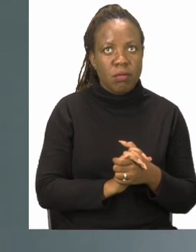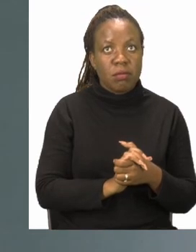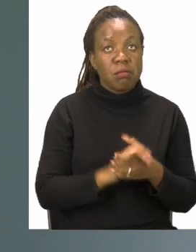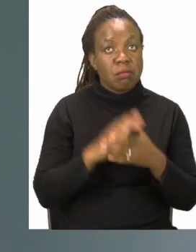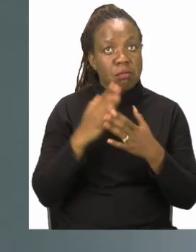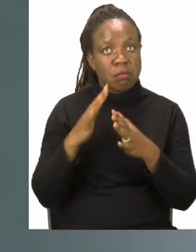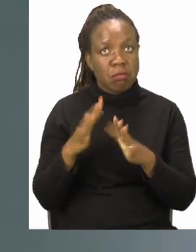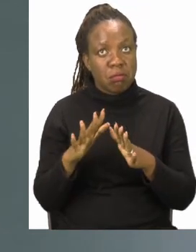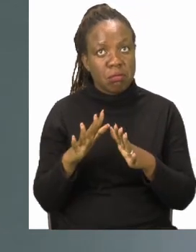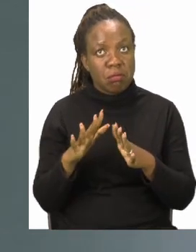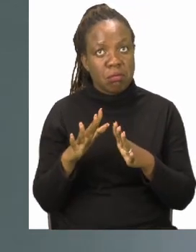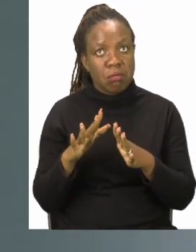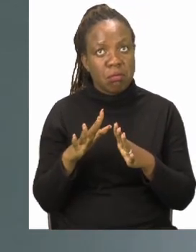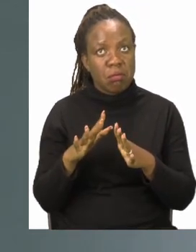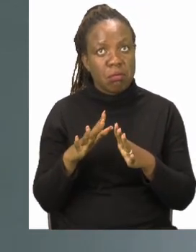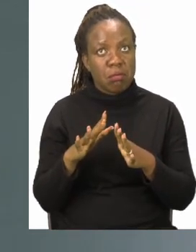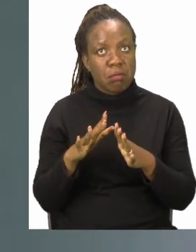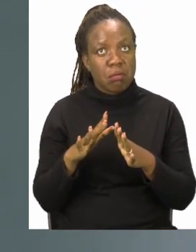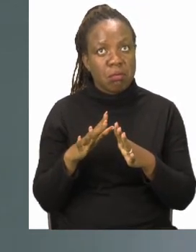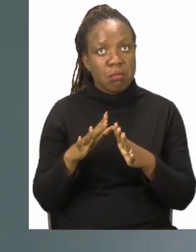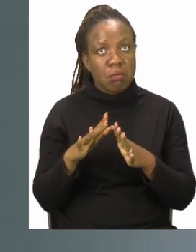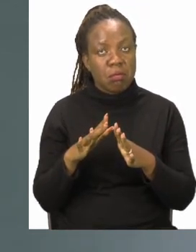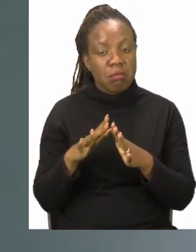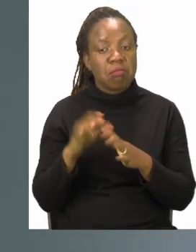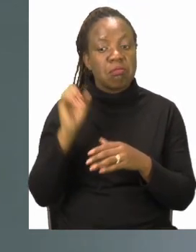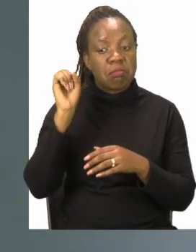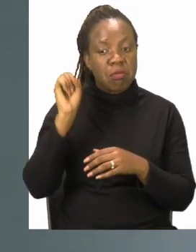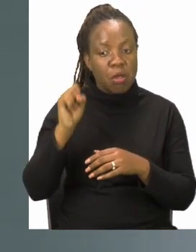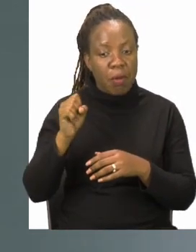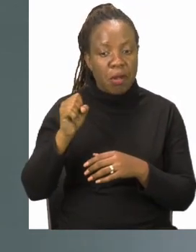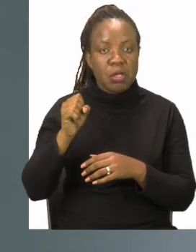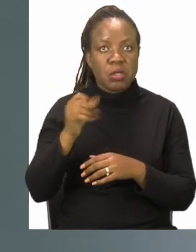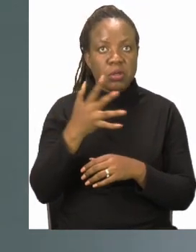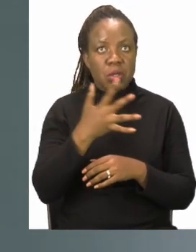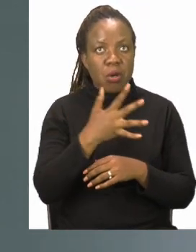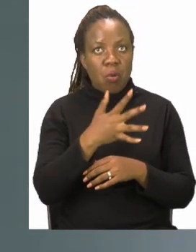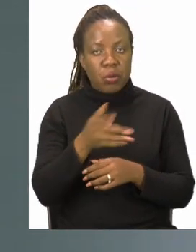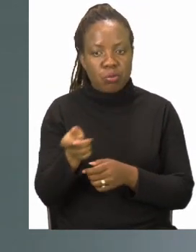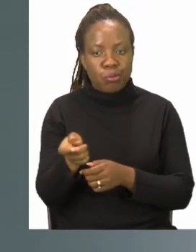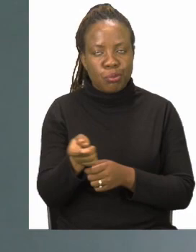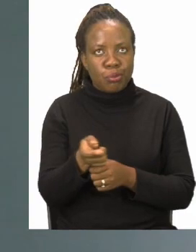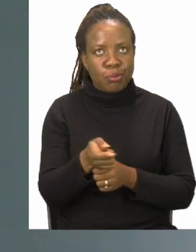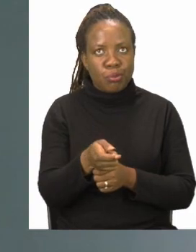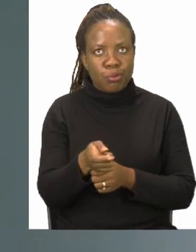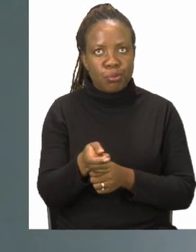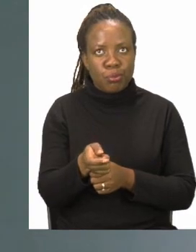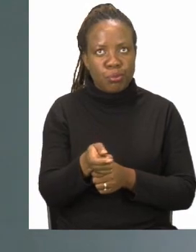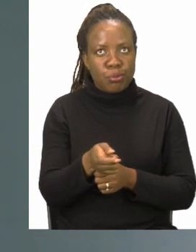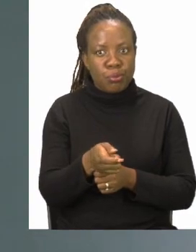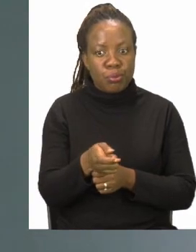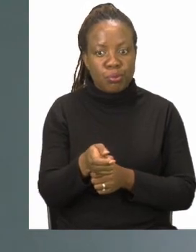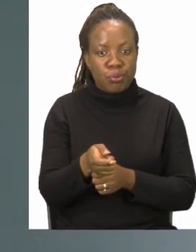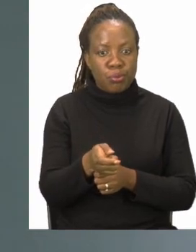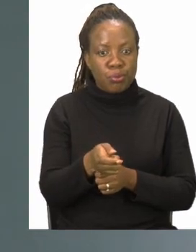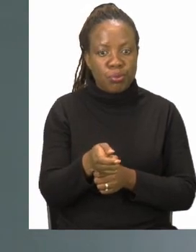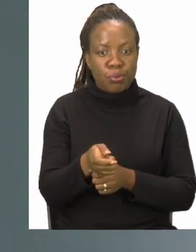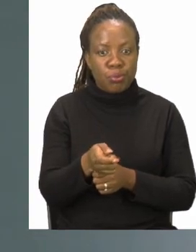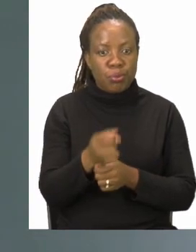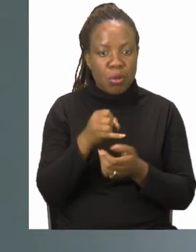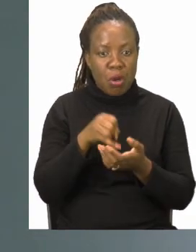you plant your seeds, you have to water the plant or the seeds to make sure that